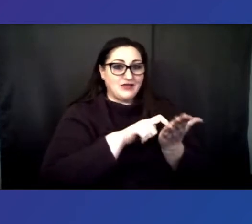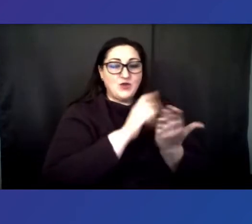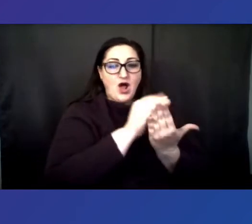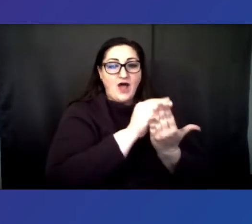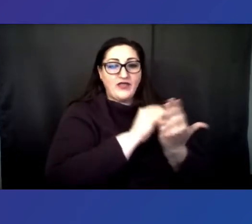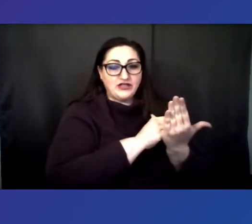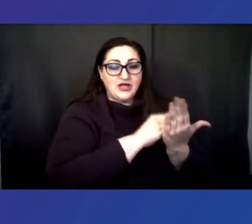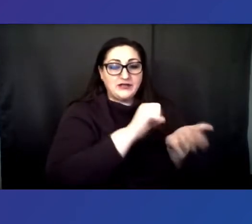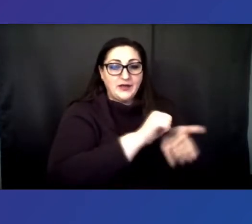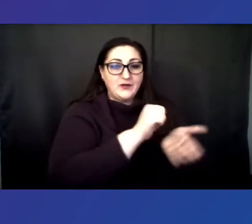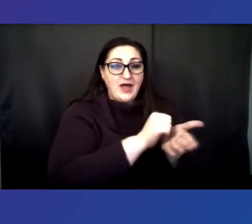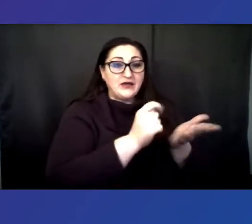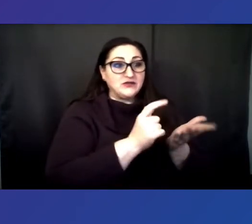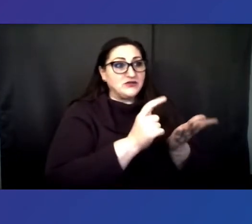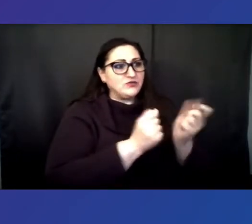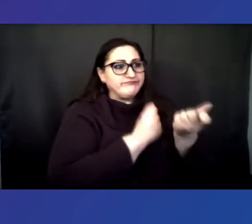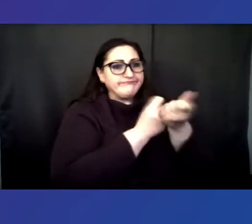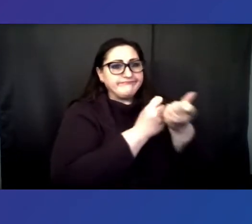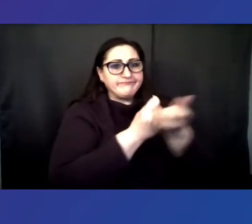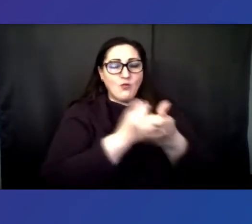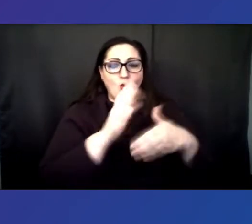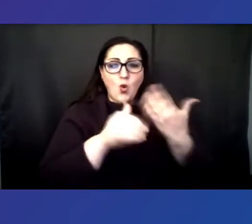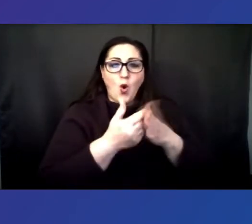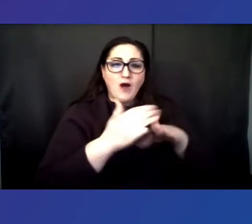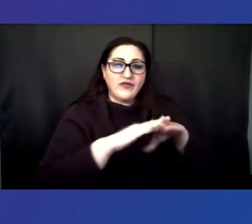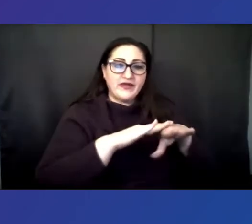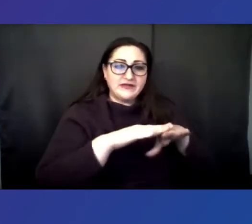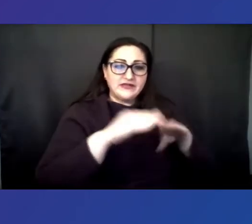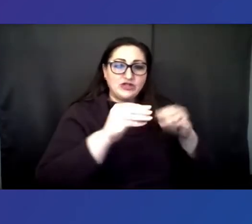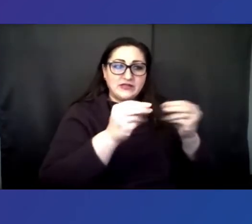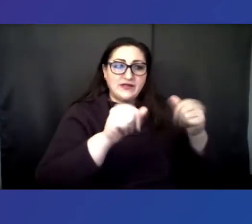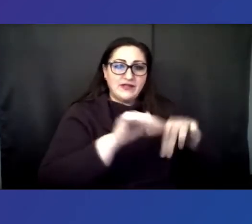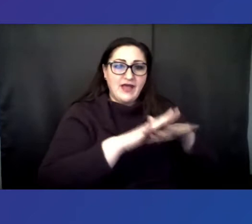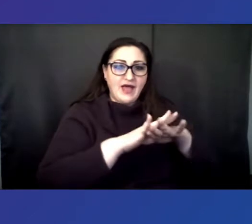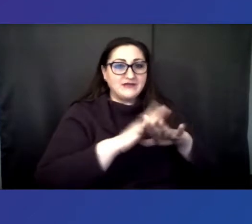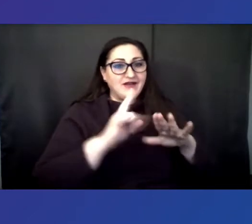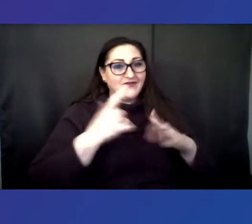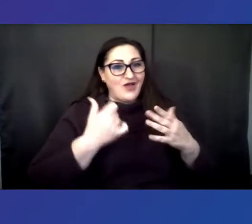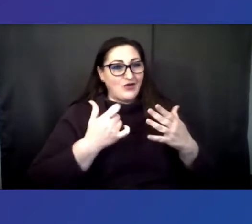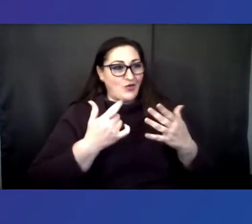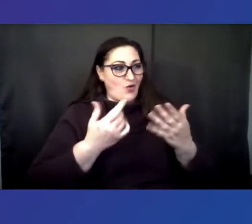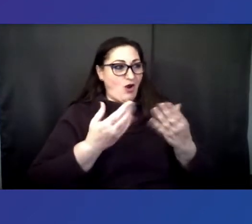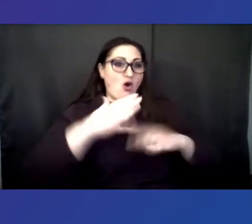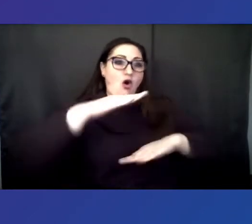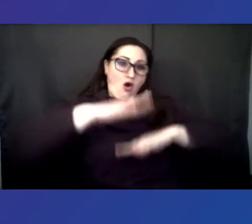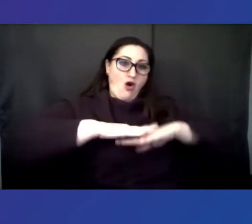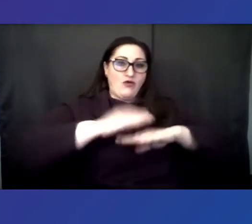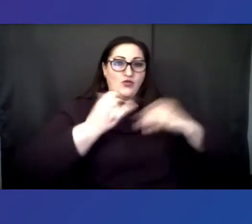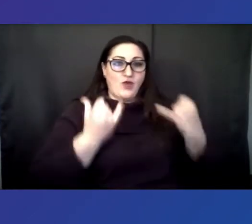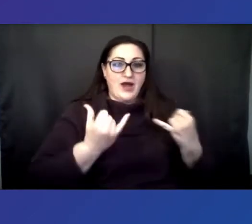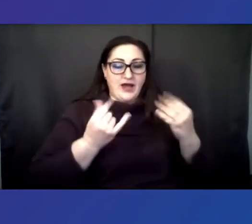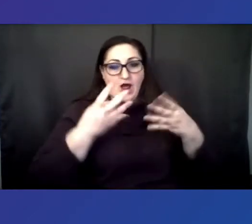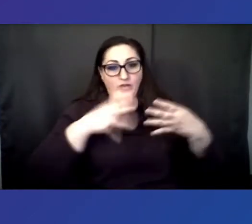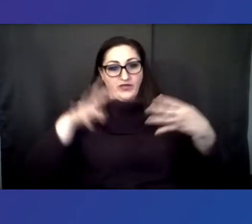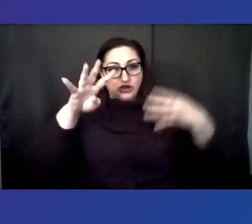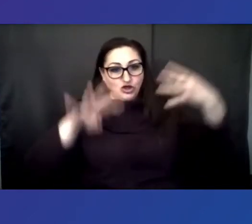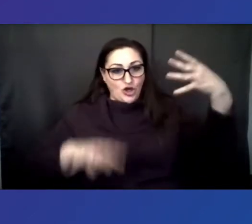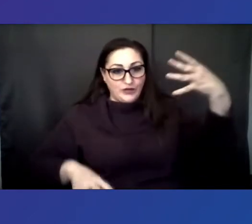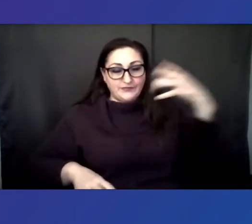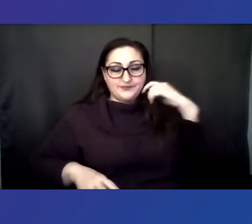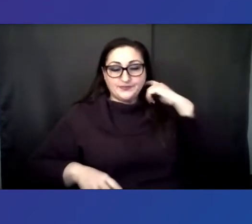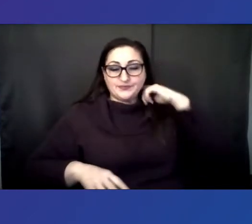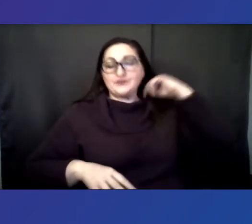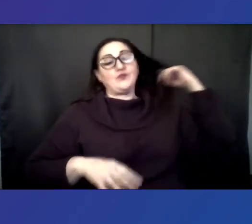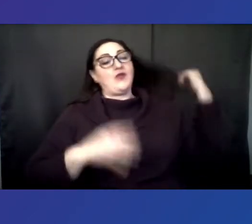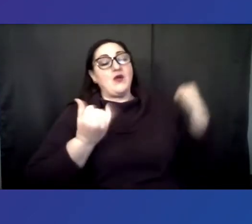indigenous lands you are currently on in the chart. I want to start us with a moment of silence.